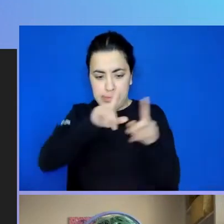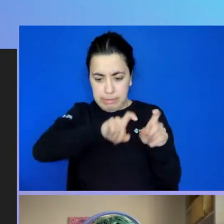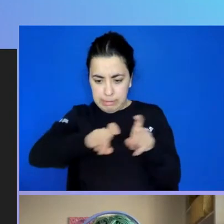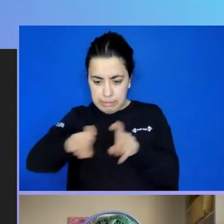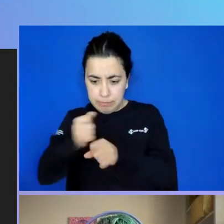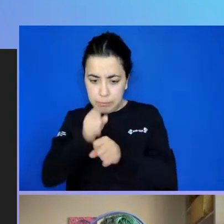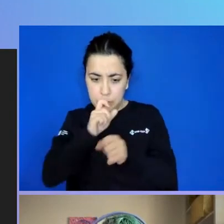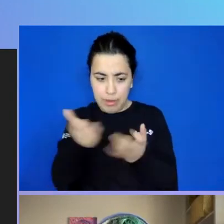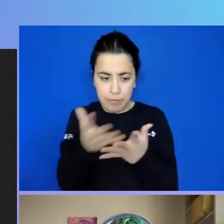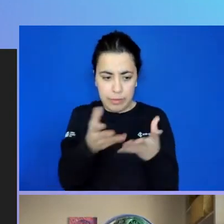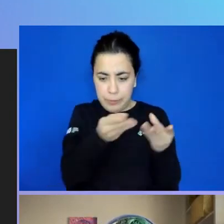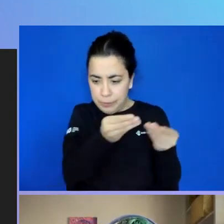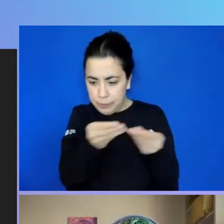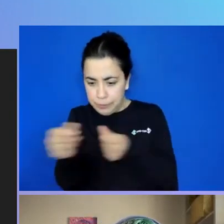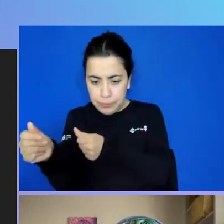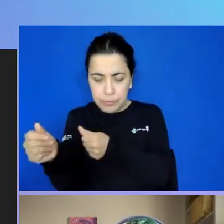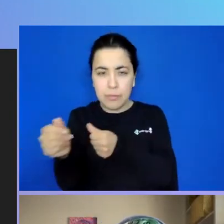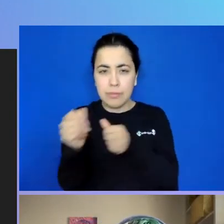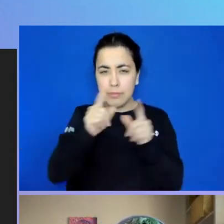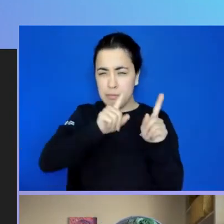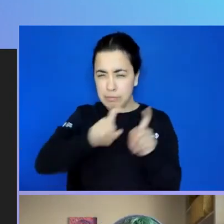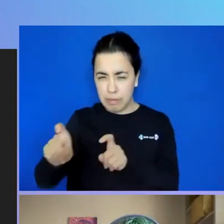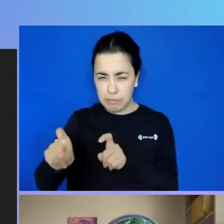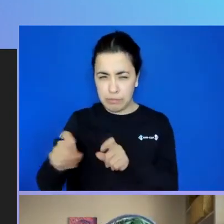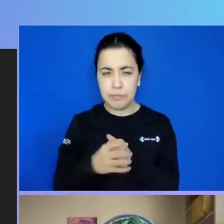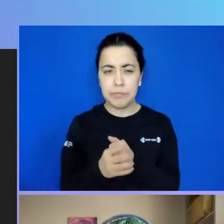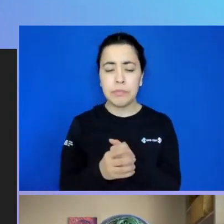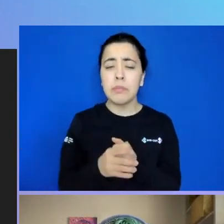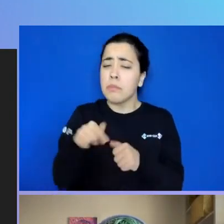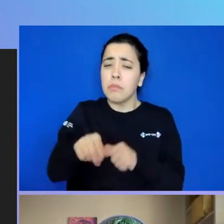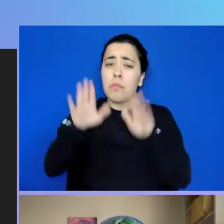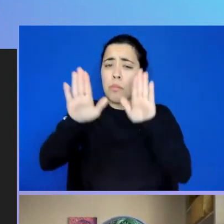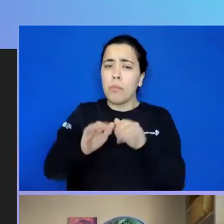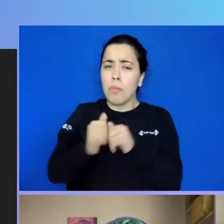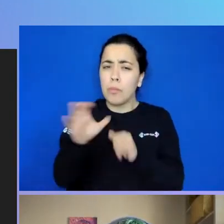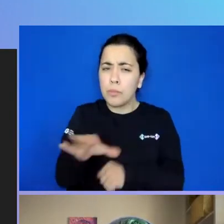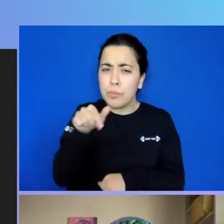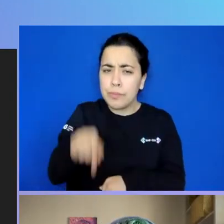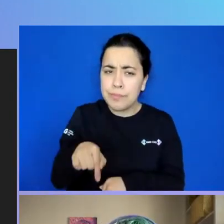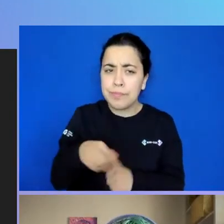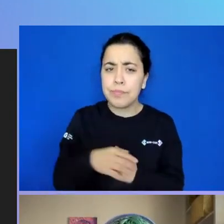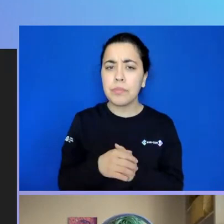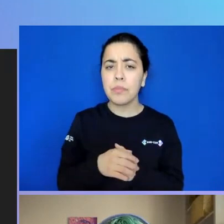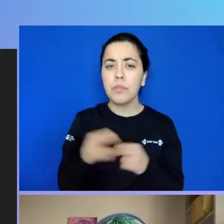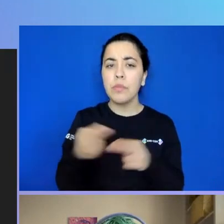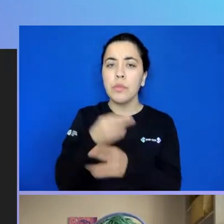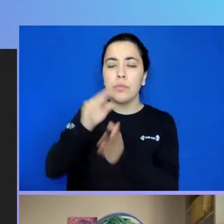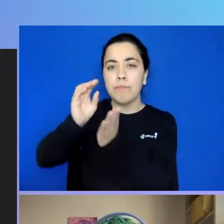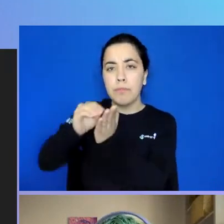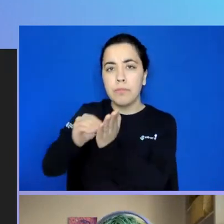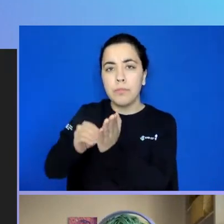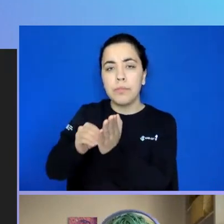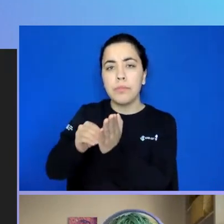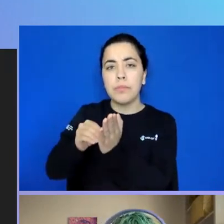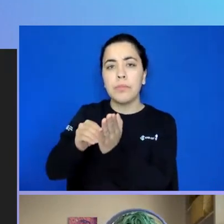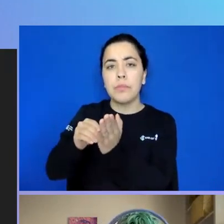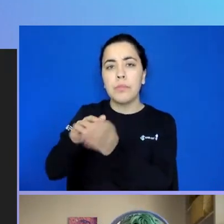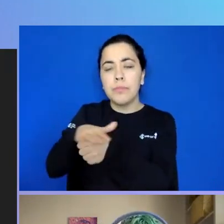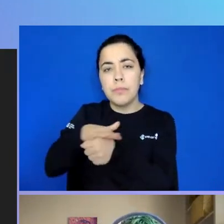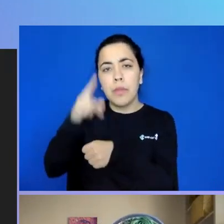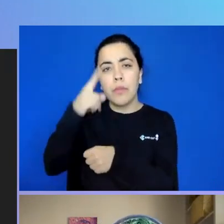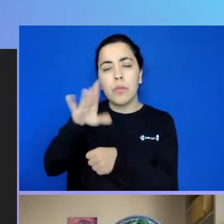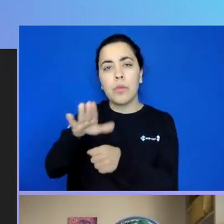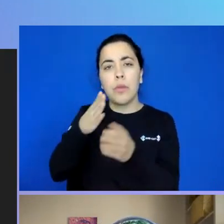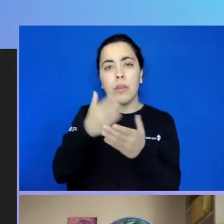scenarios. And it's also a great way to do this is using a documentation site for your component